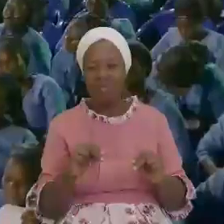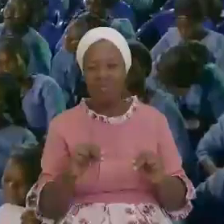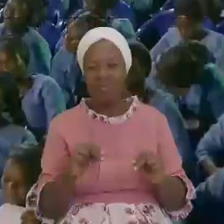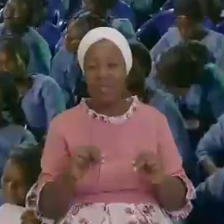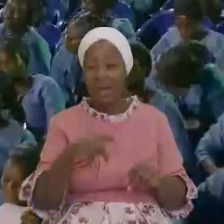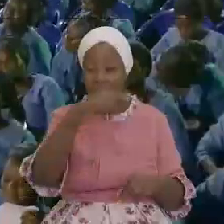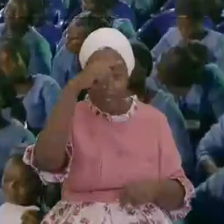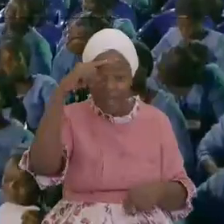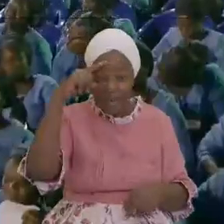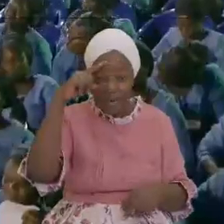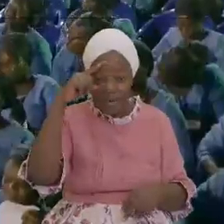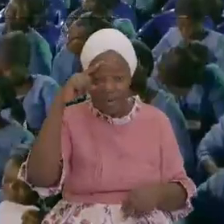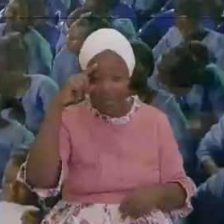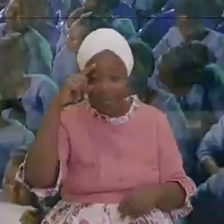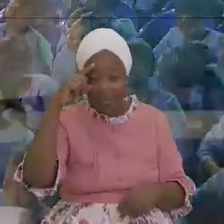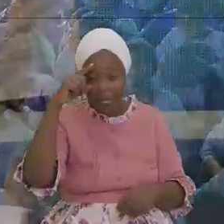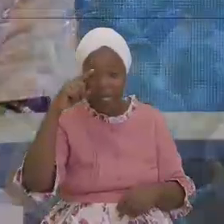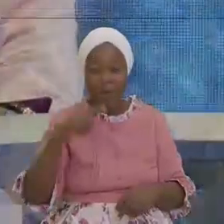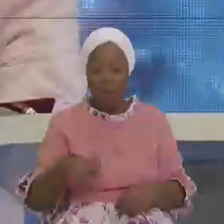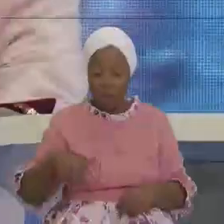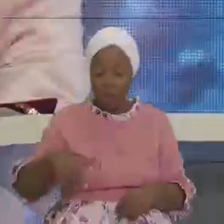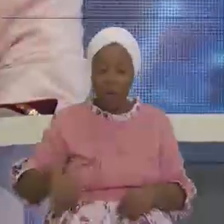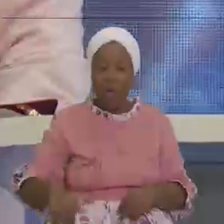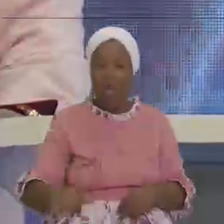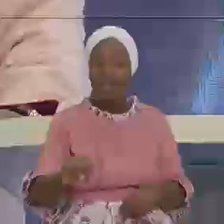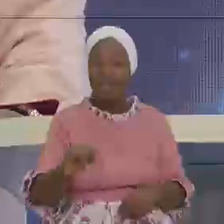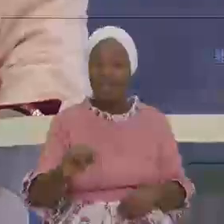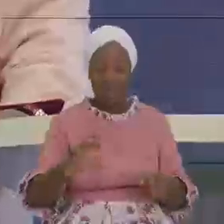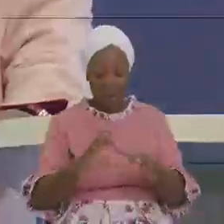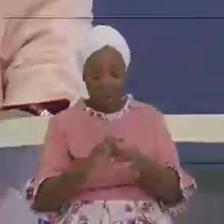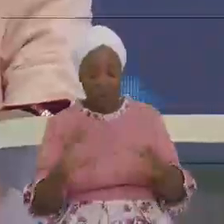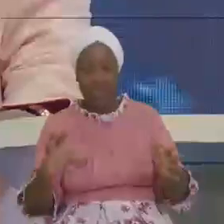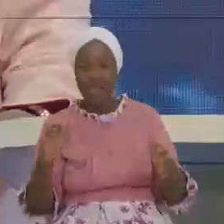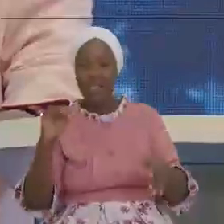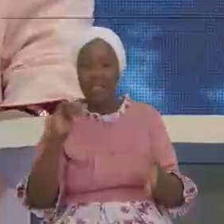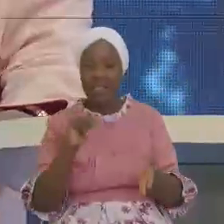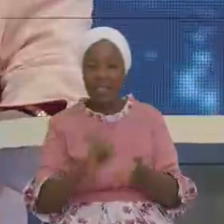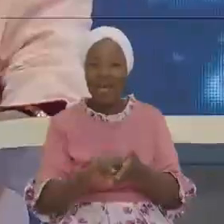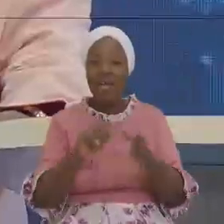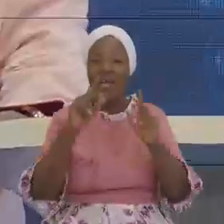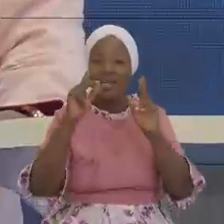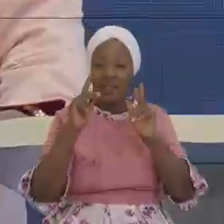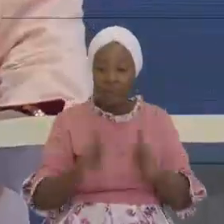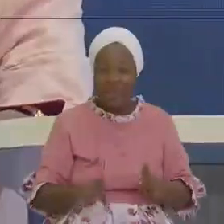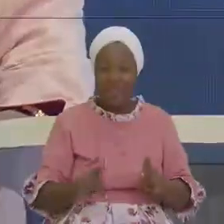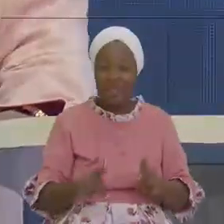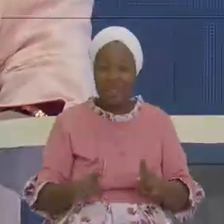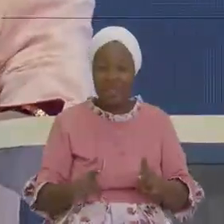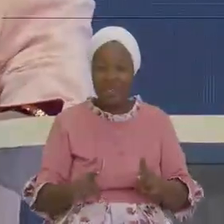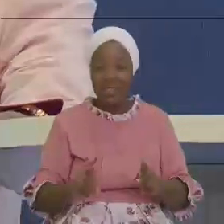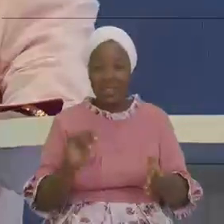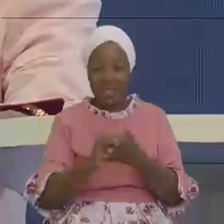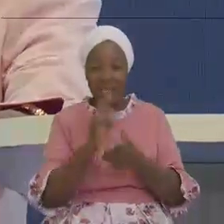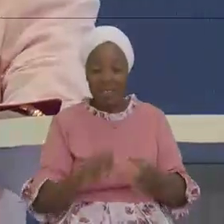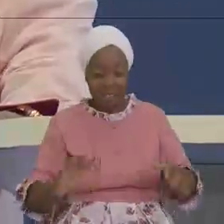Because why loosen that person over there tied to the